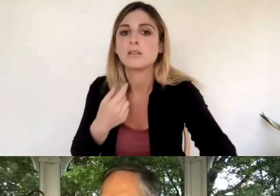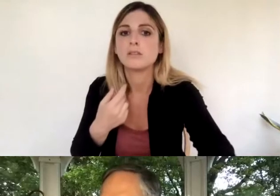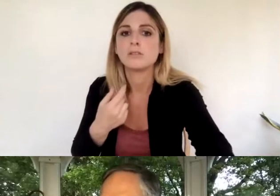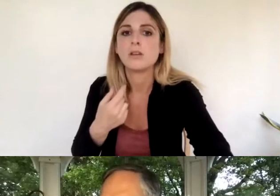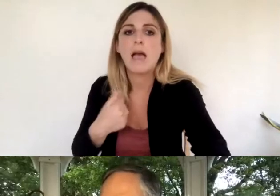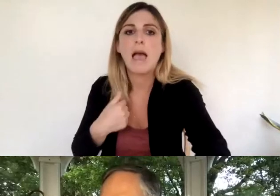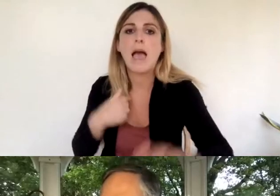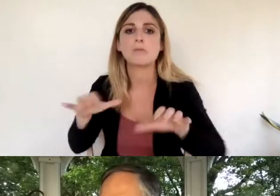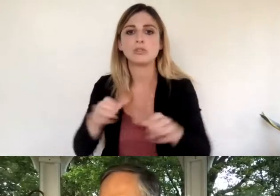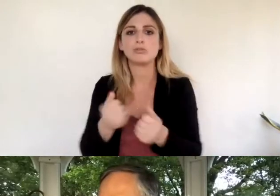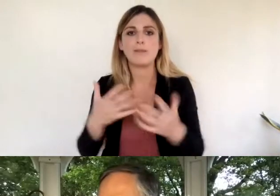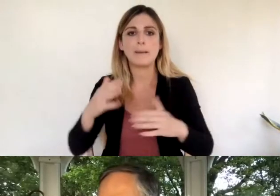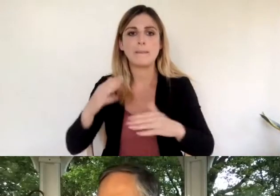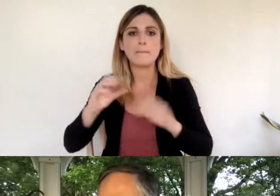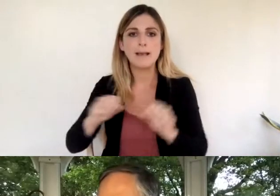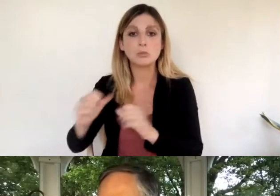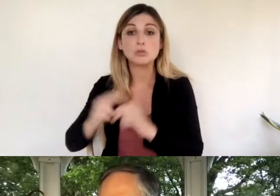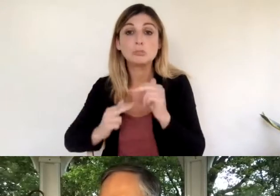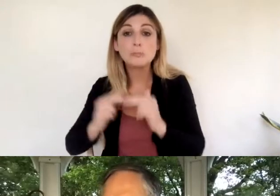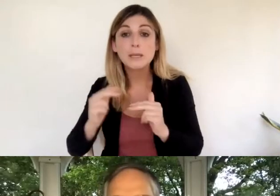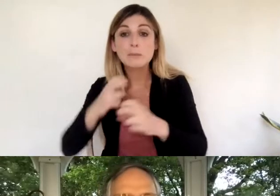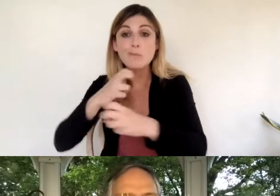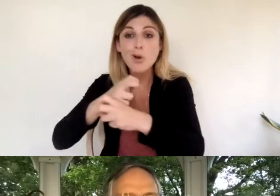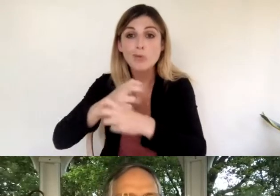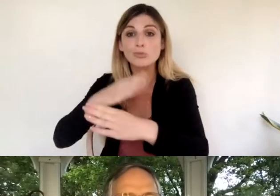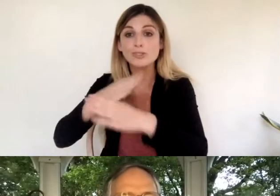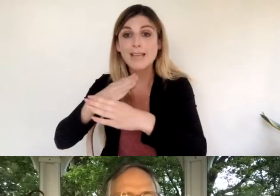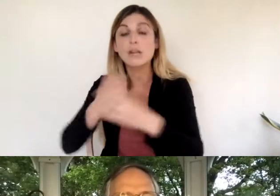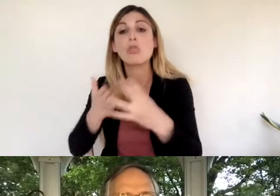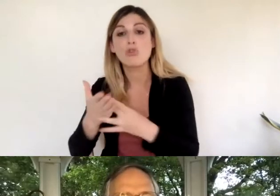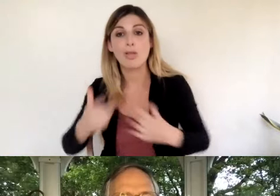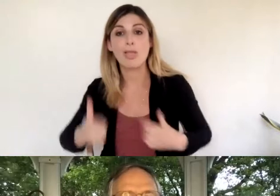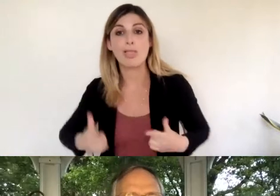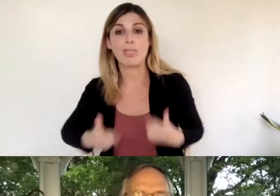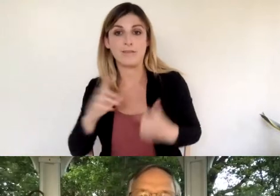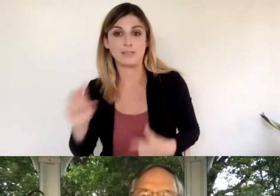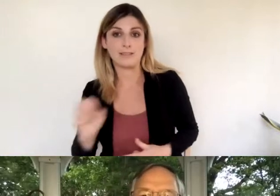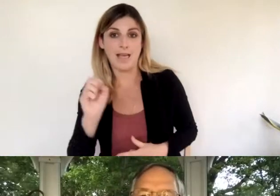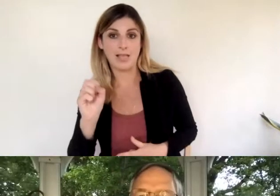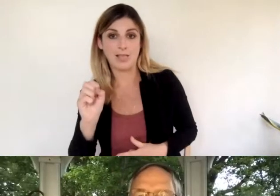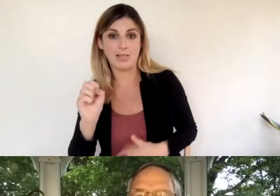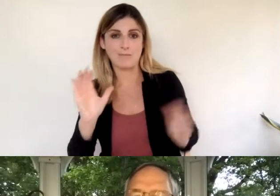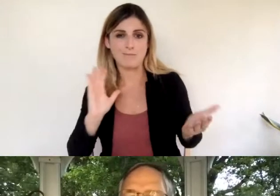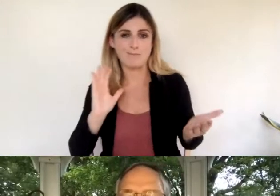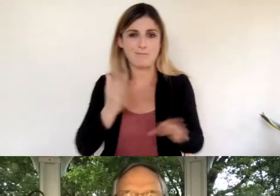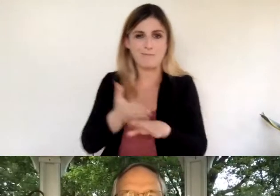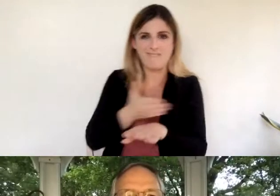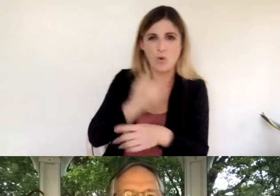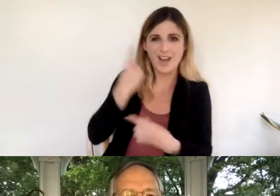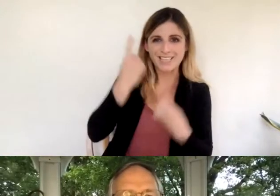and protect my bones through lifestyle before I ever considered taking any of those